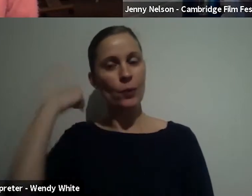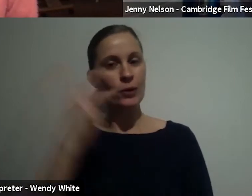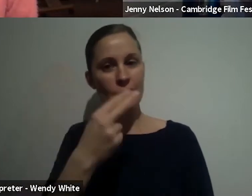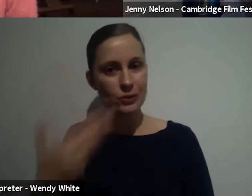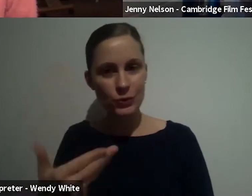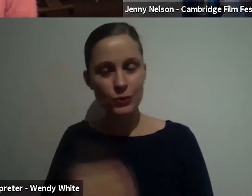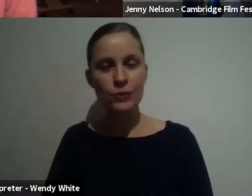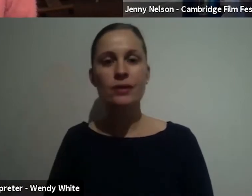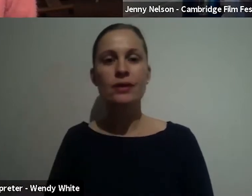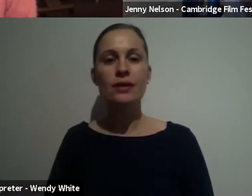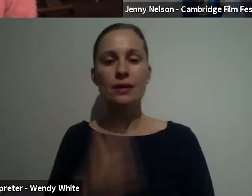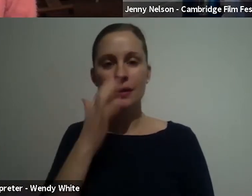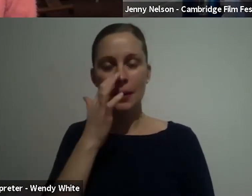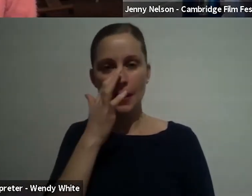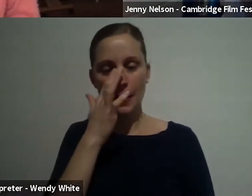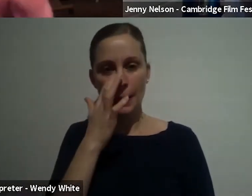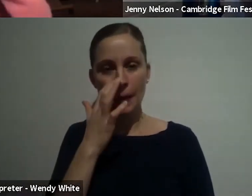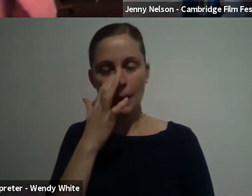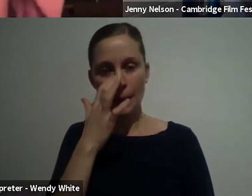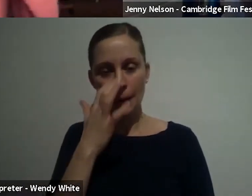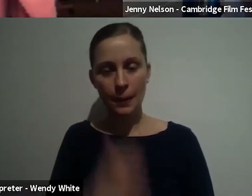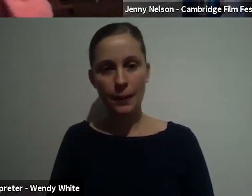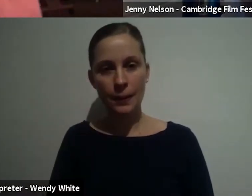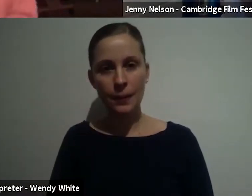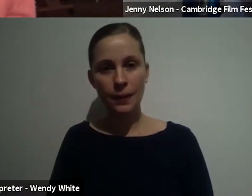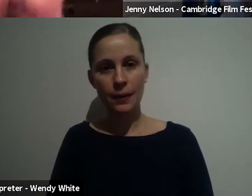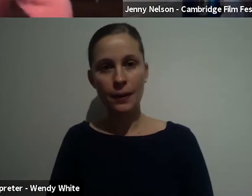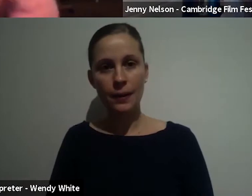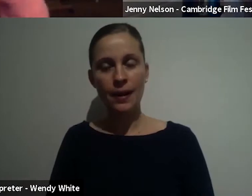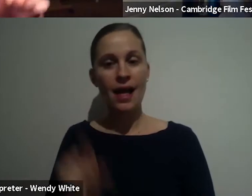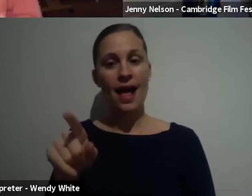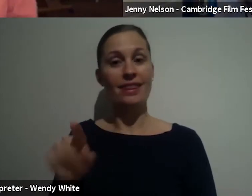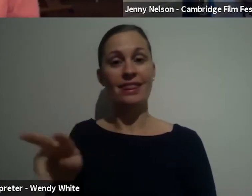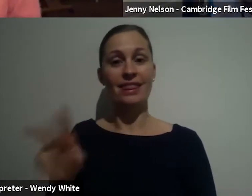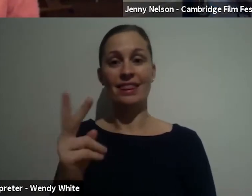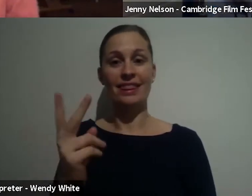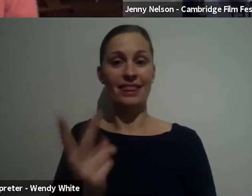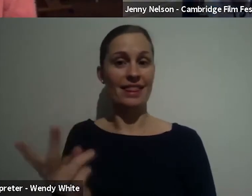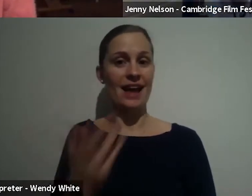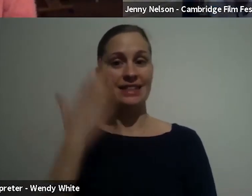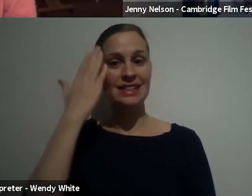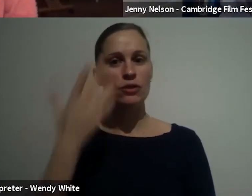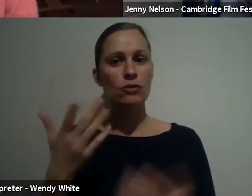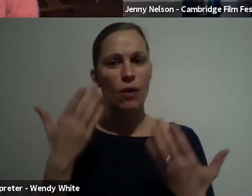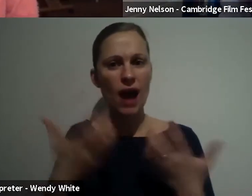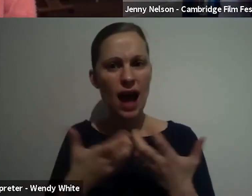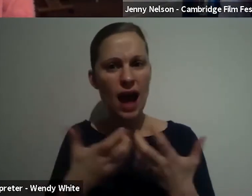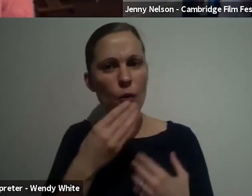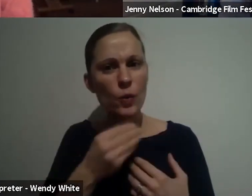also how to make work radio cassette, you know, things like